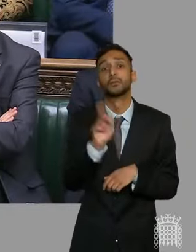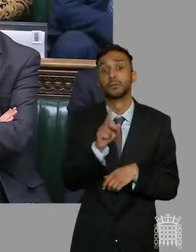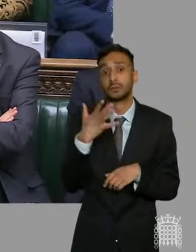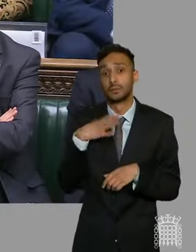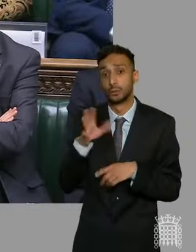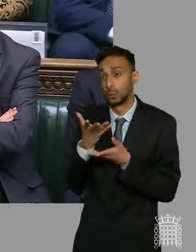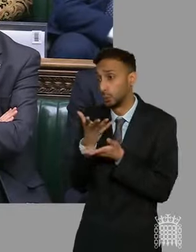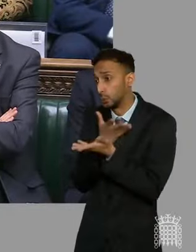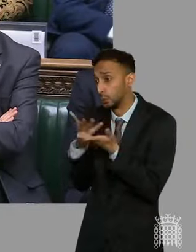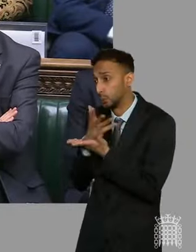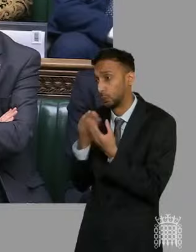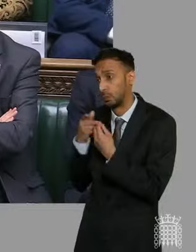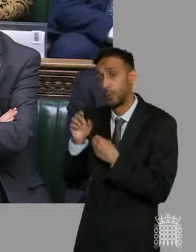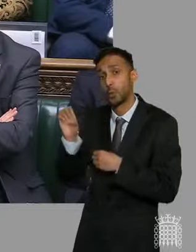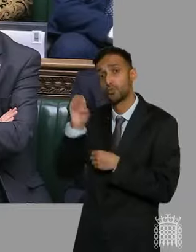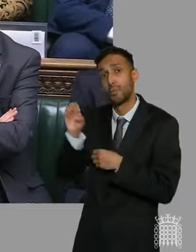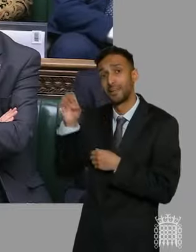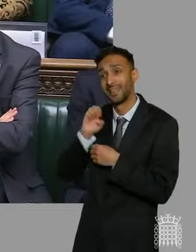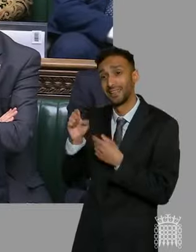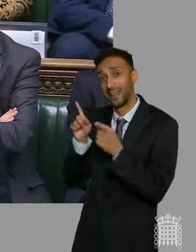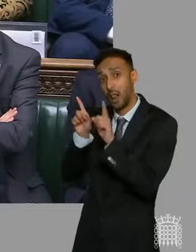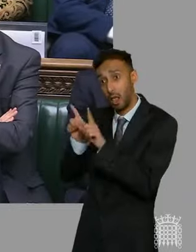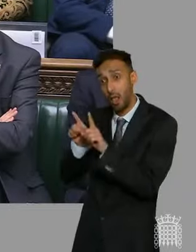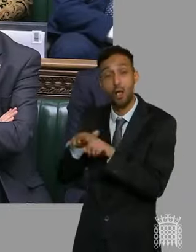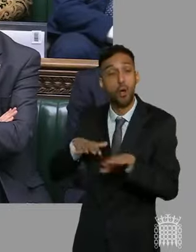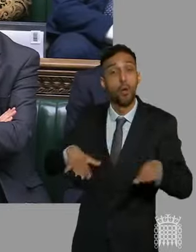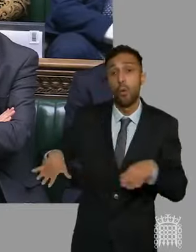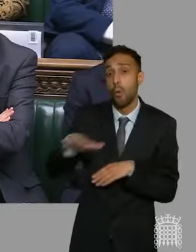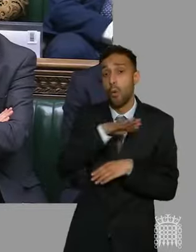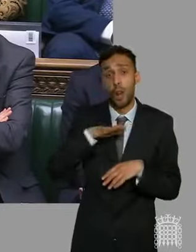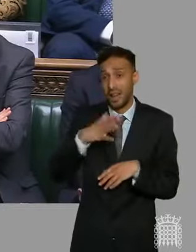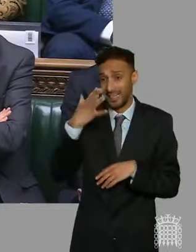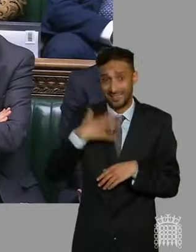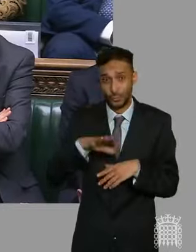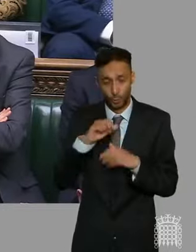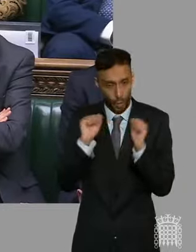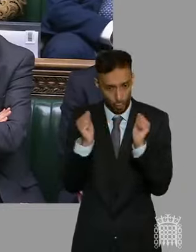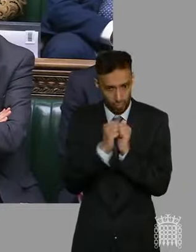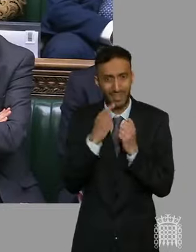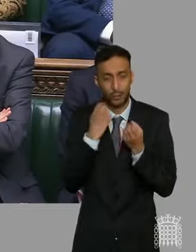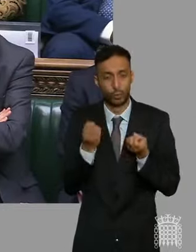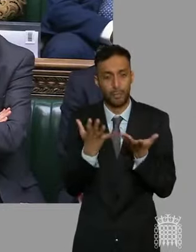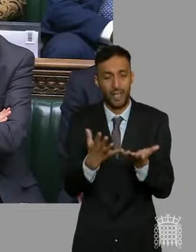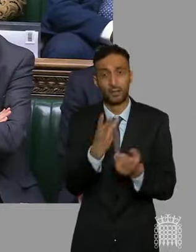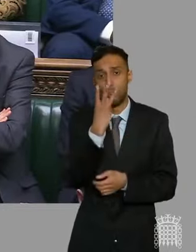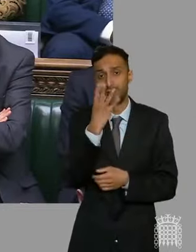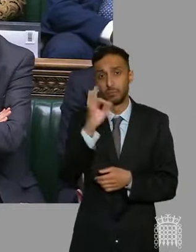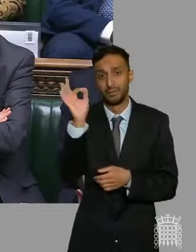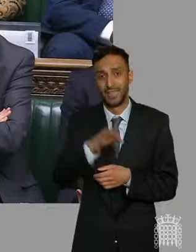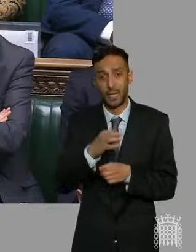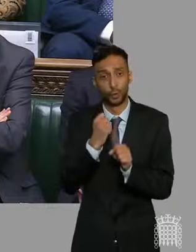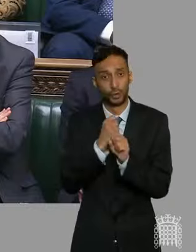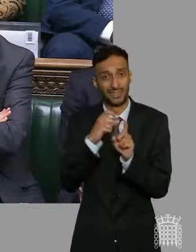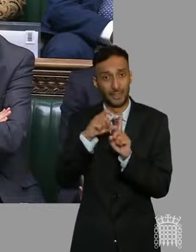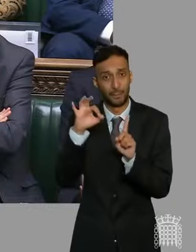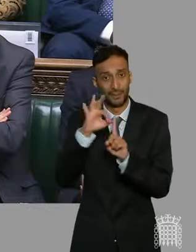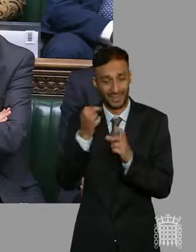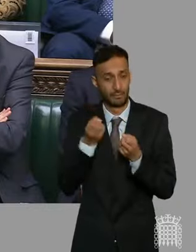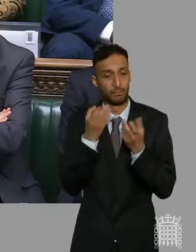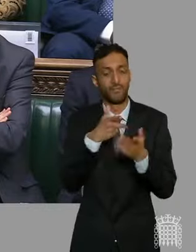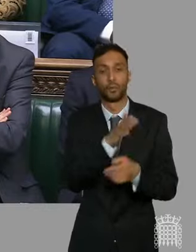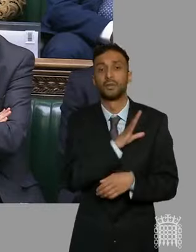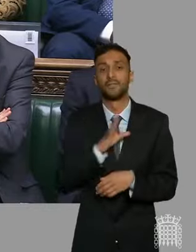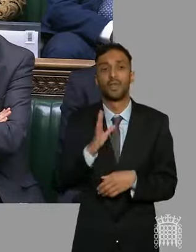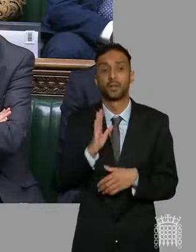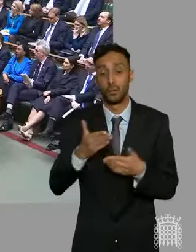defence within a specified timescale, so that we can look the President in the eye and say that Europe is finally pulling